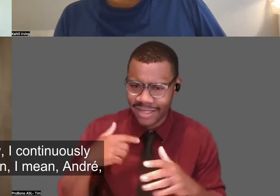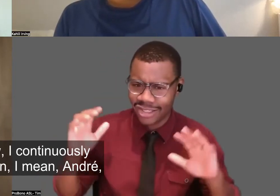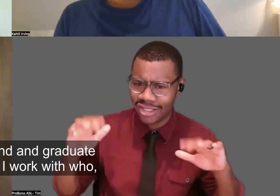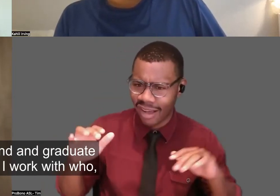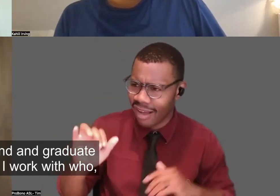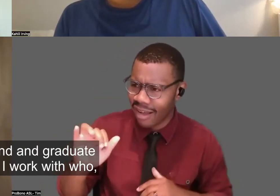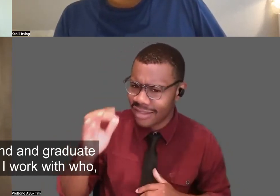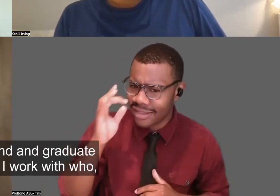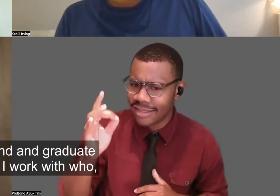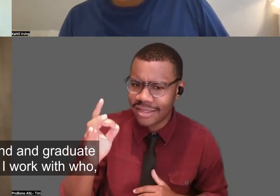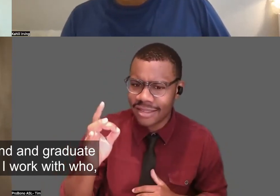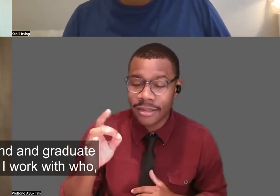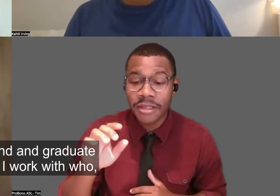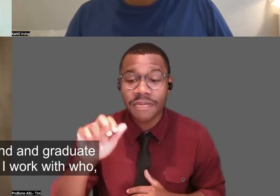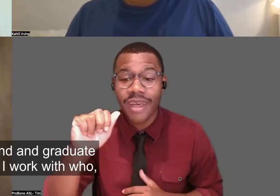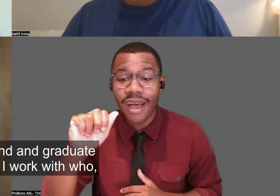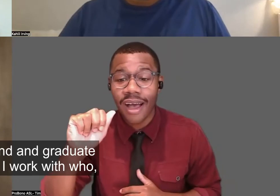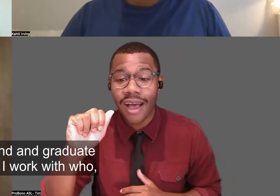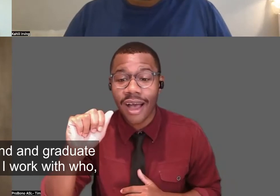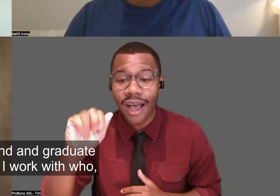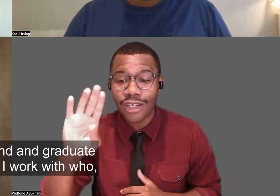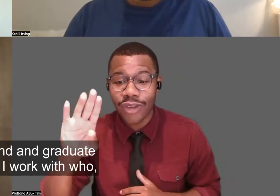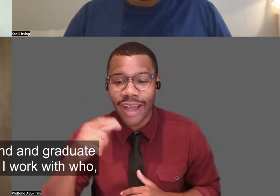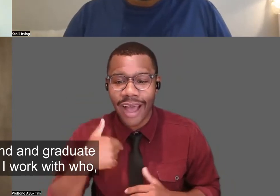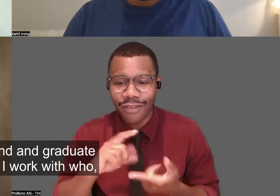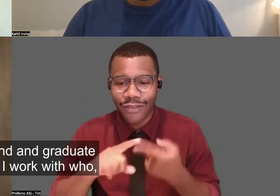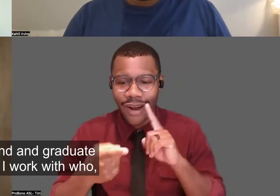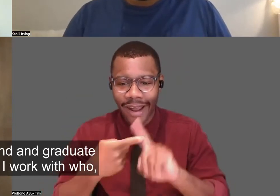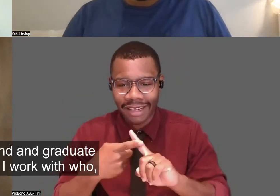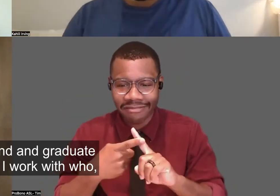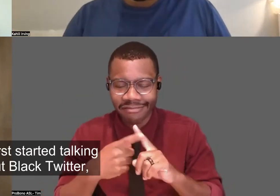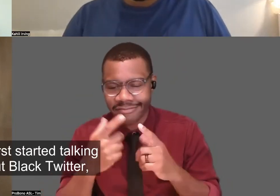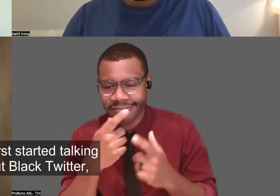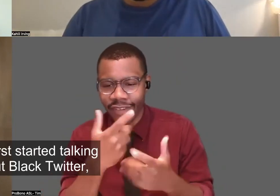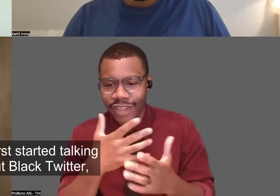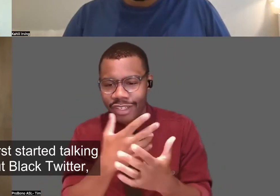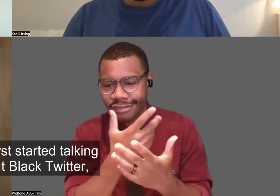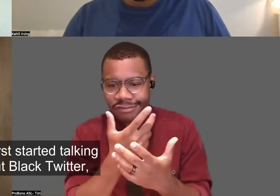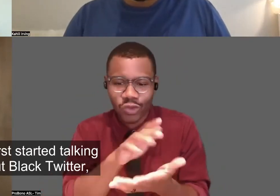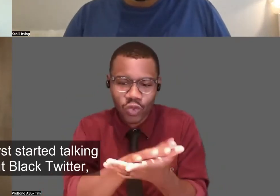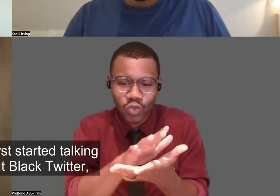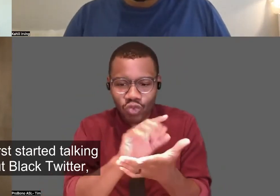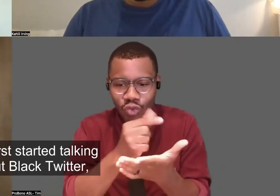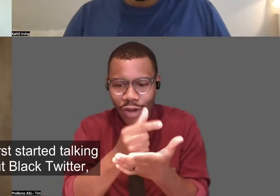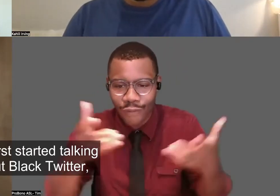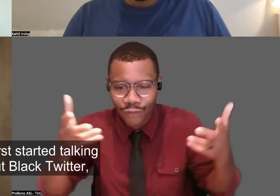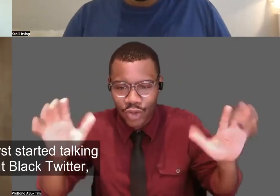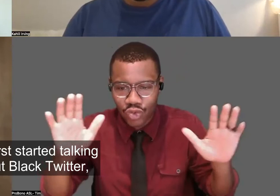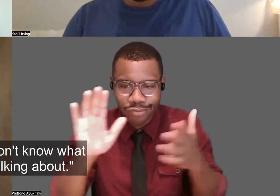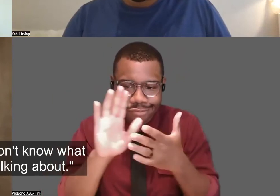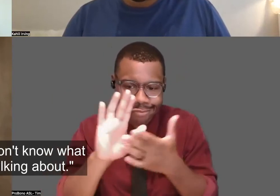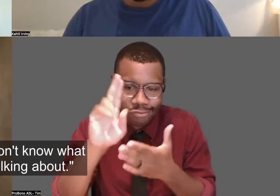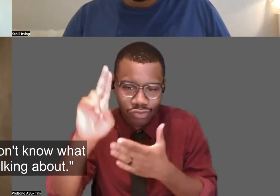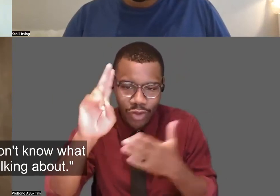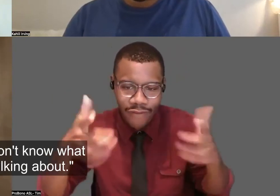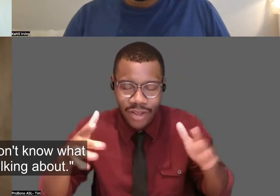Andre, I have a friend and graduate student who I work with, who when they first started talking to me about Black Twitter, I